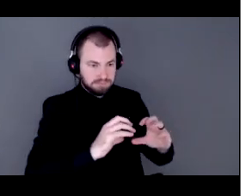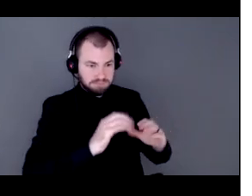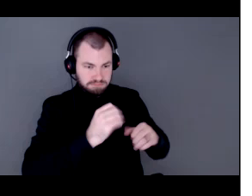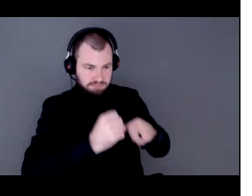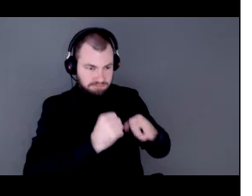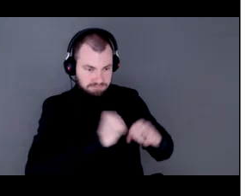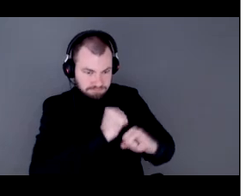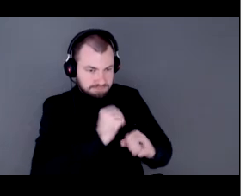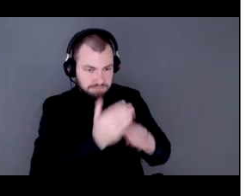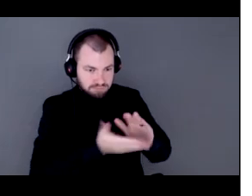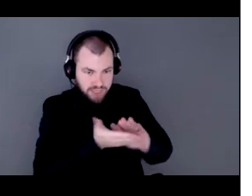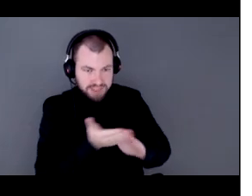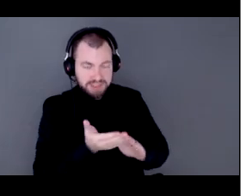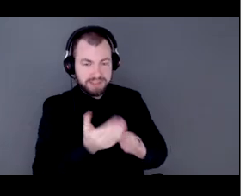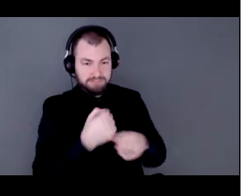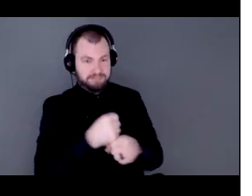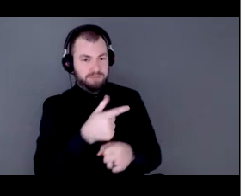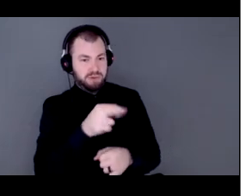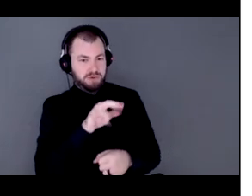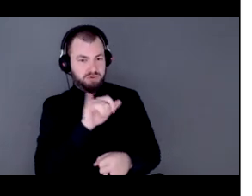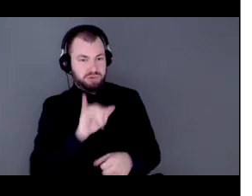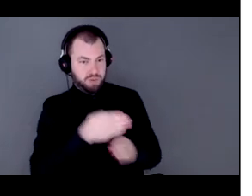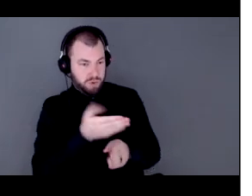correct. Okay, thank you.